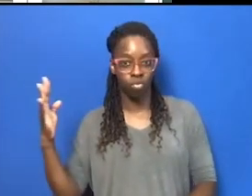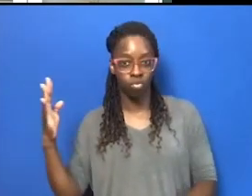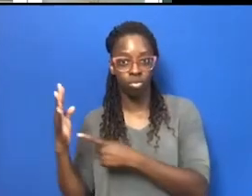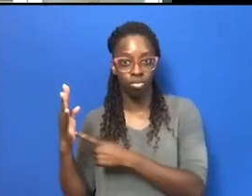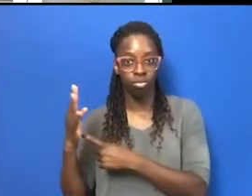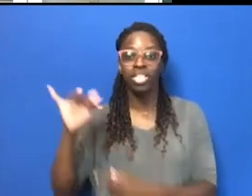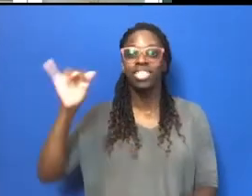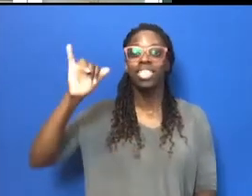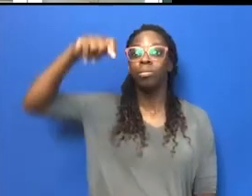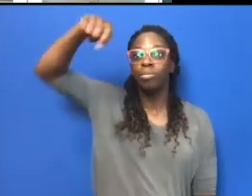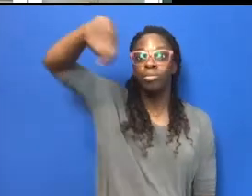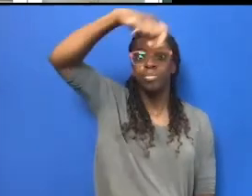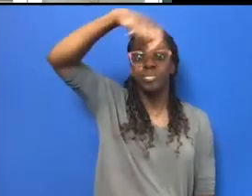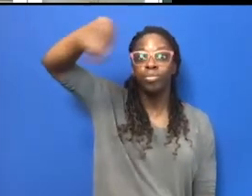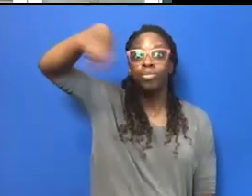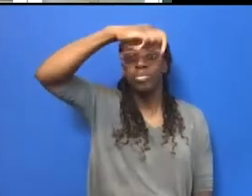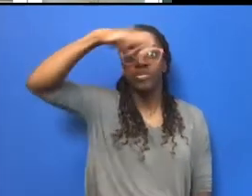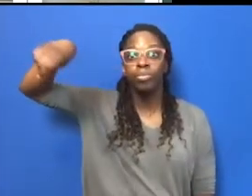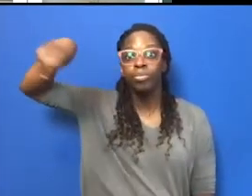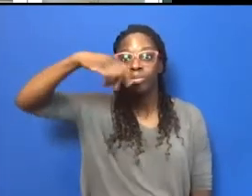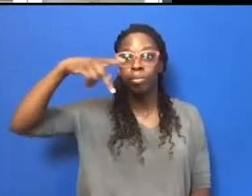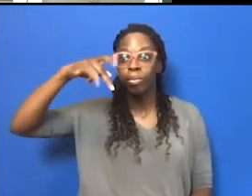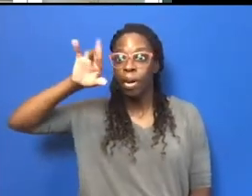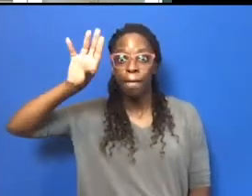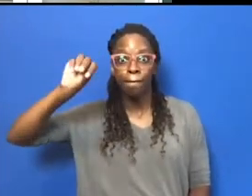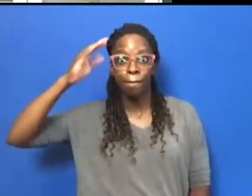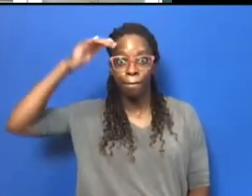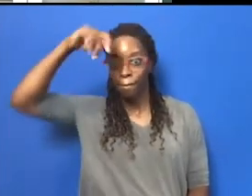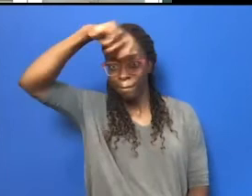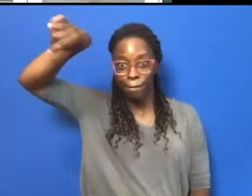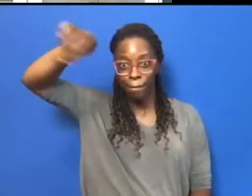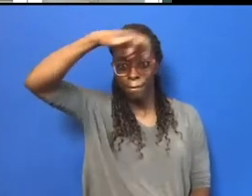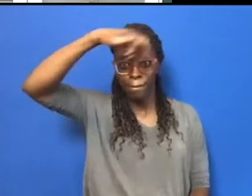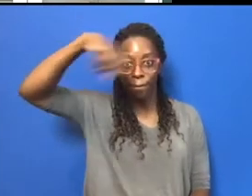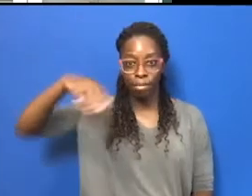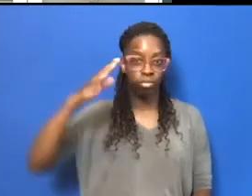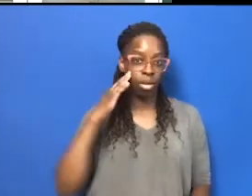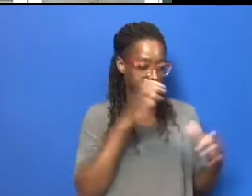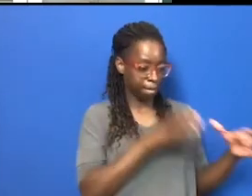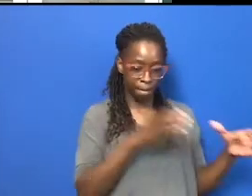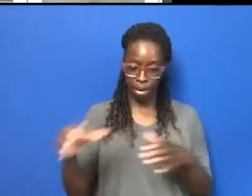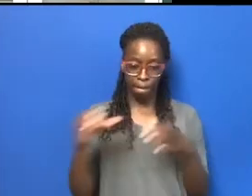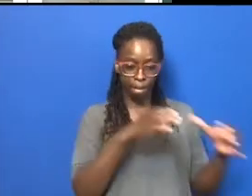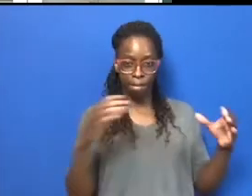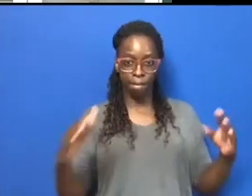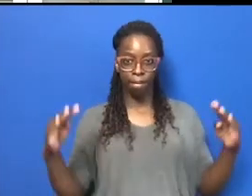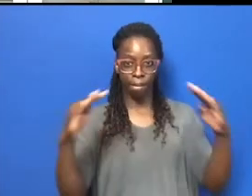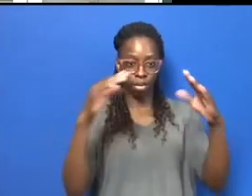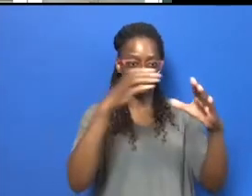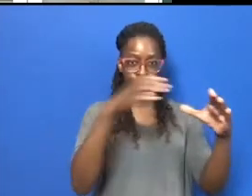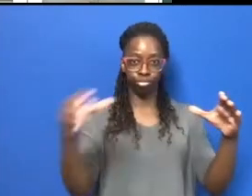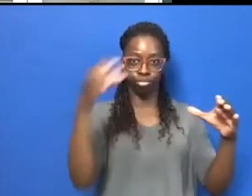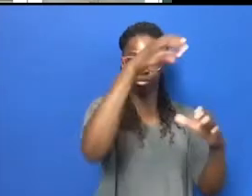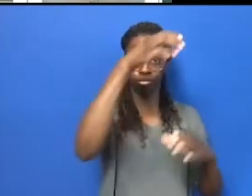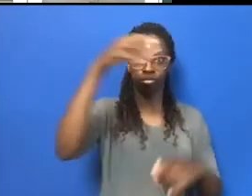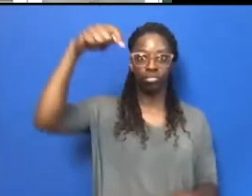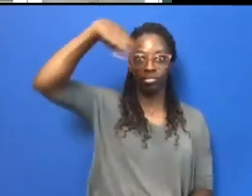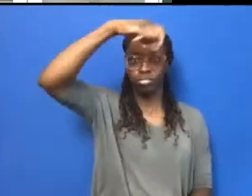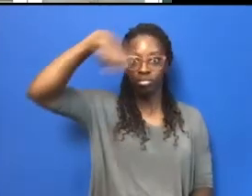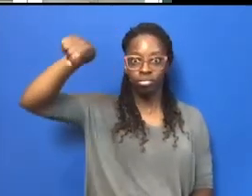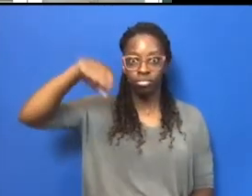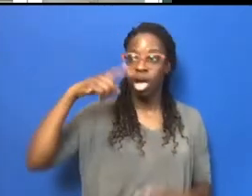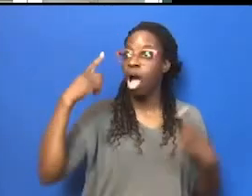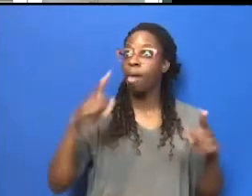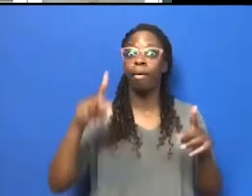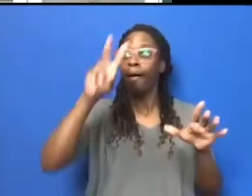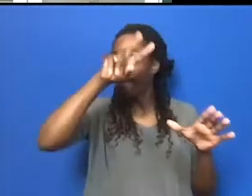building a tower of boxes, and then they're swinging the target pendulum and seeing what happens to the boxes and seeing what happens when